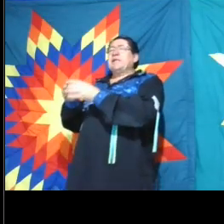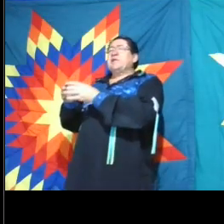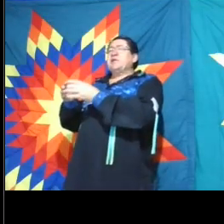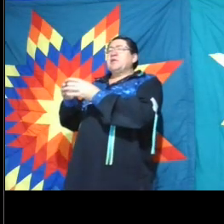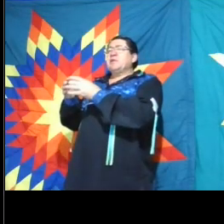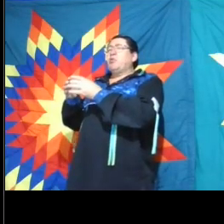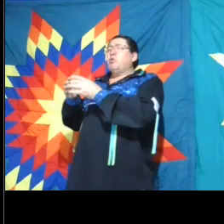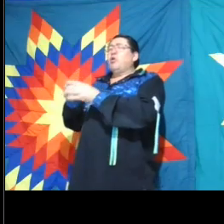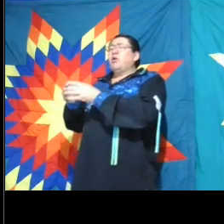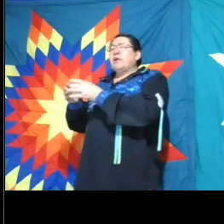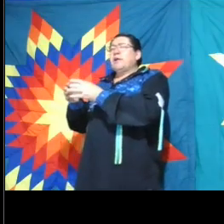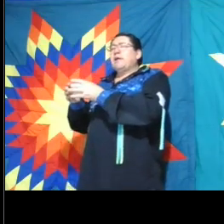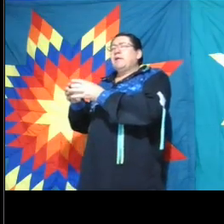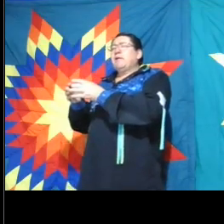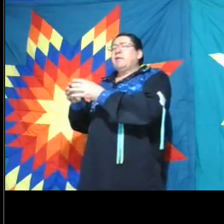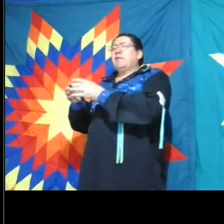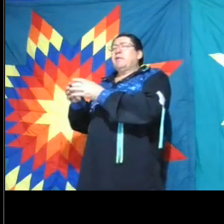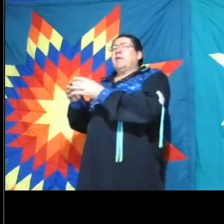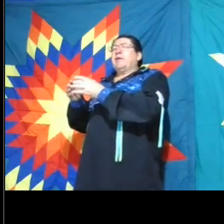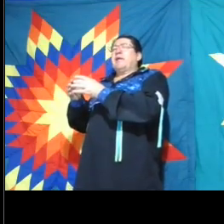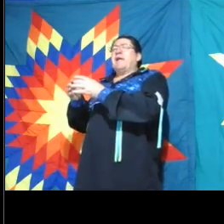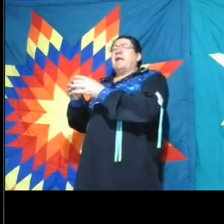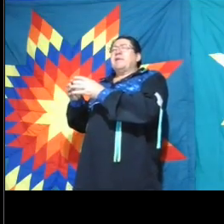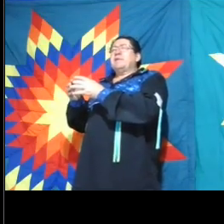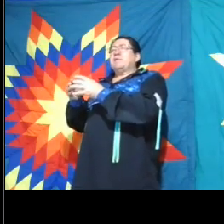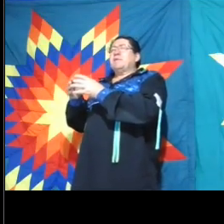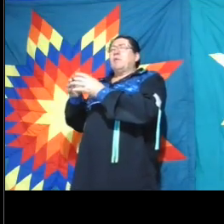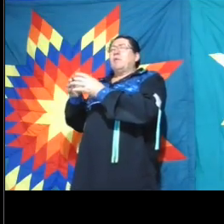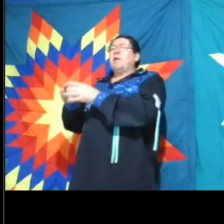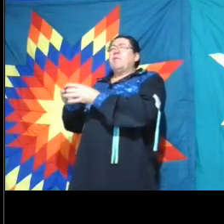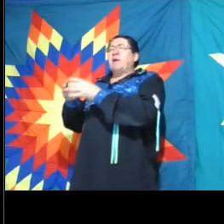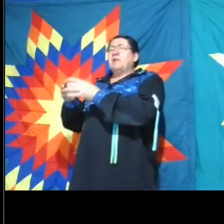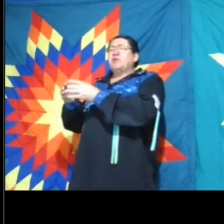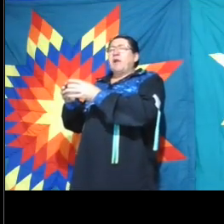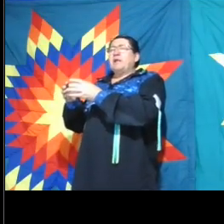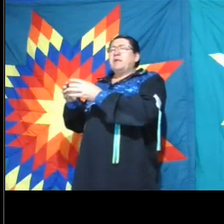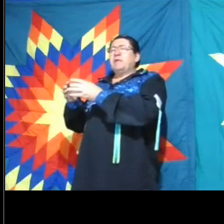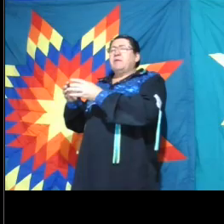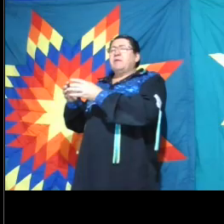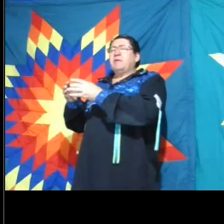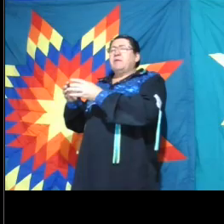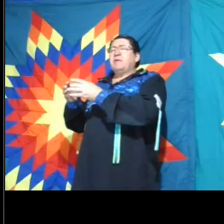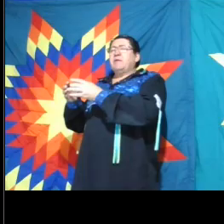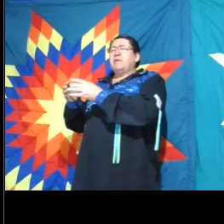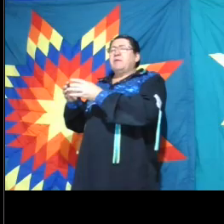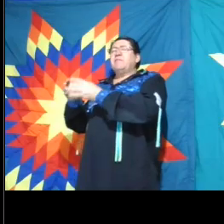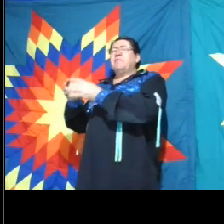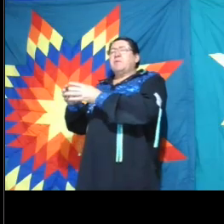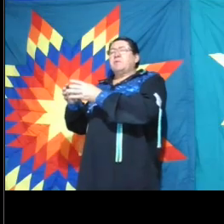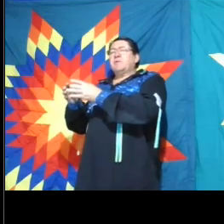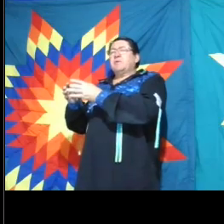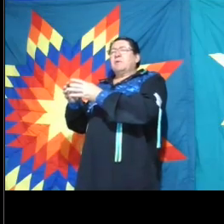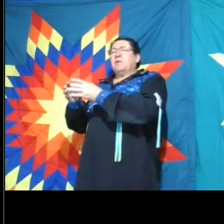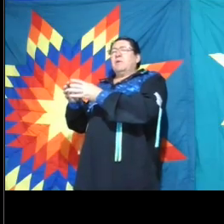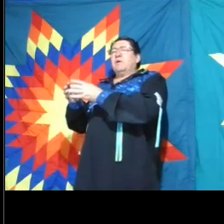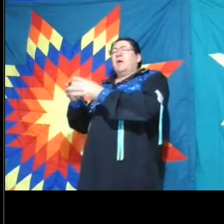existing Indigenous employee that is qualified and trained to conduct